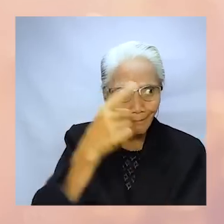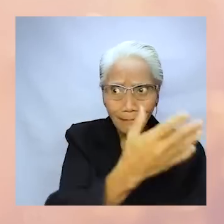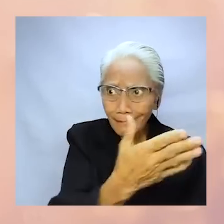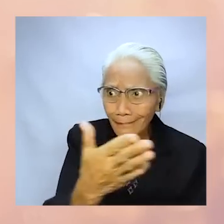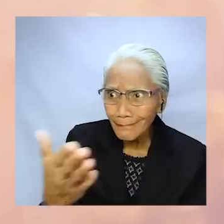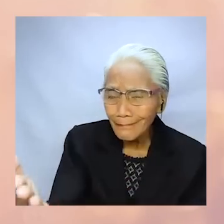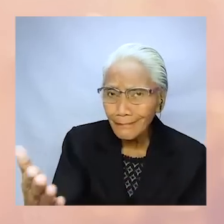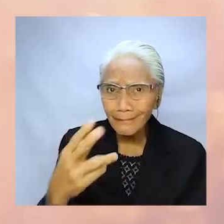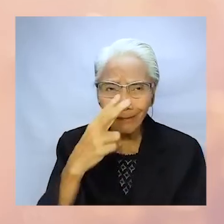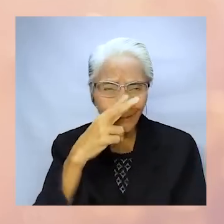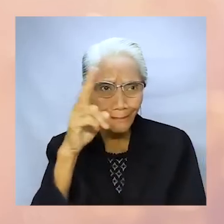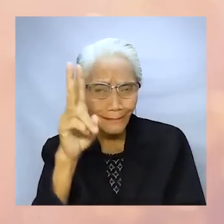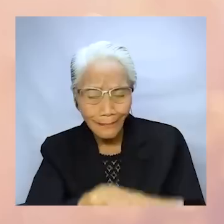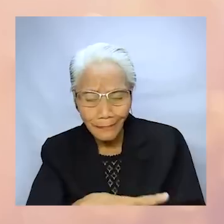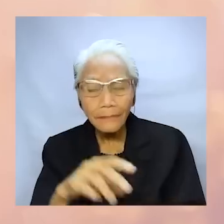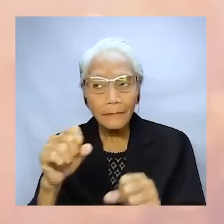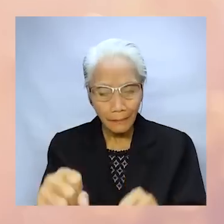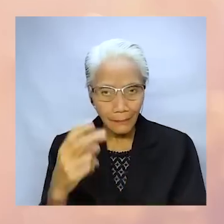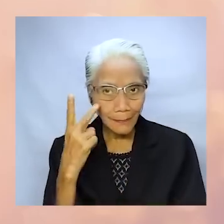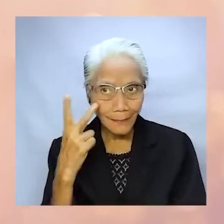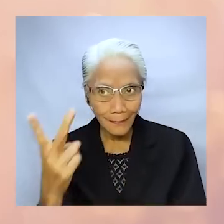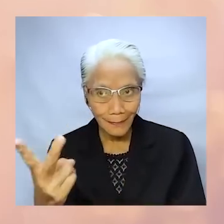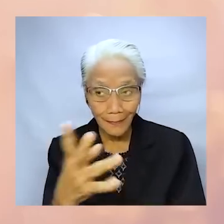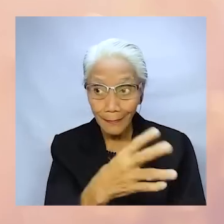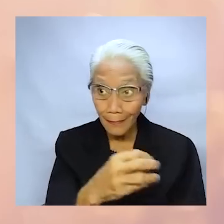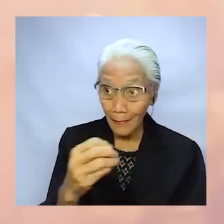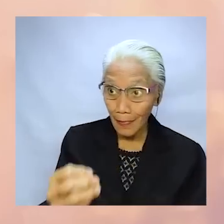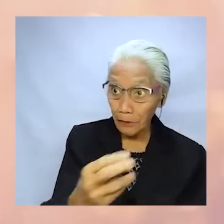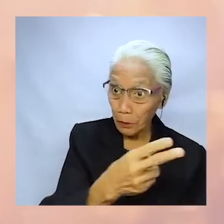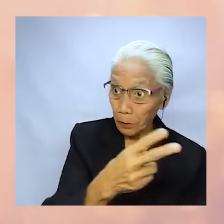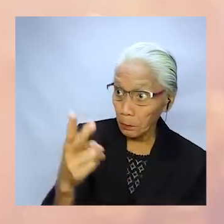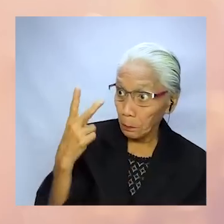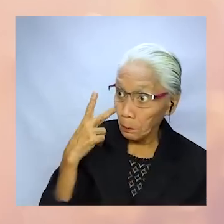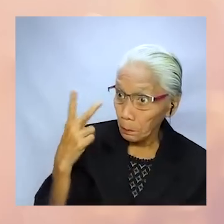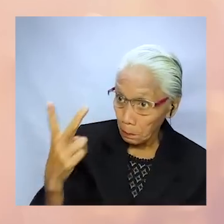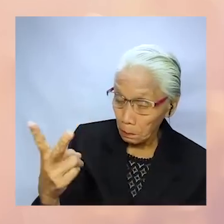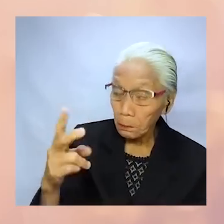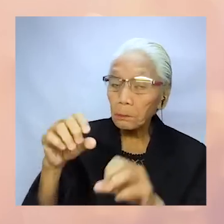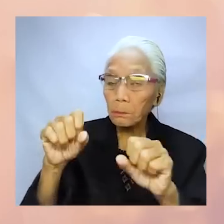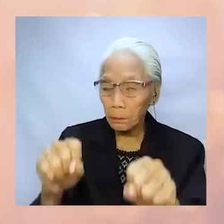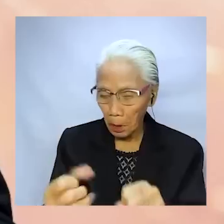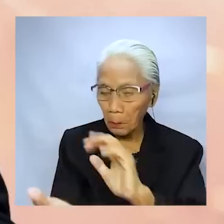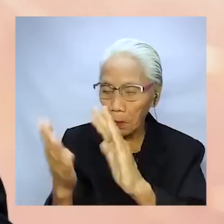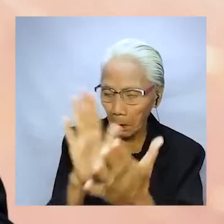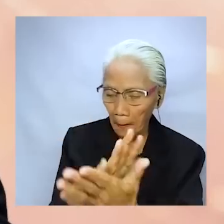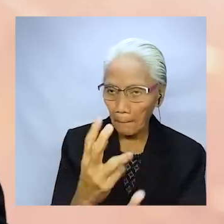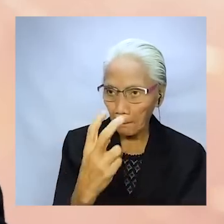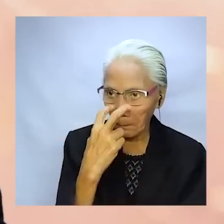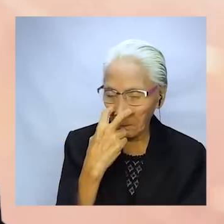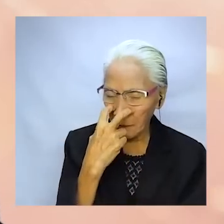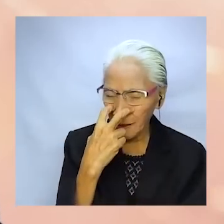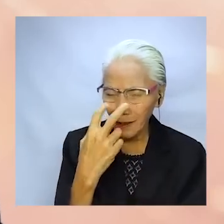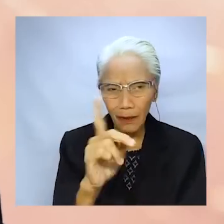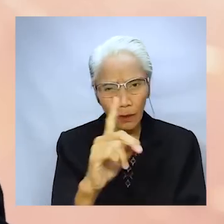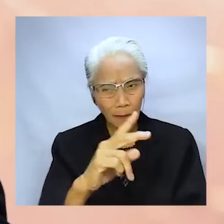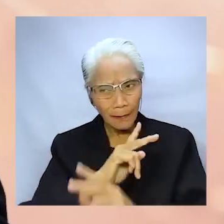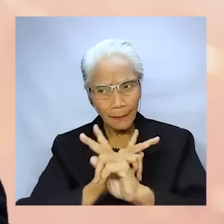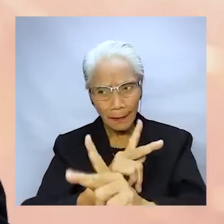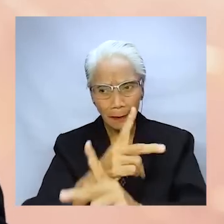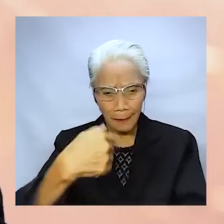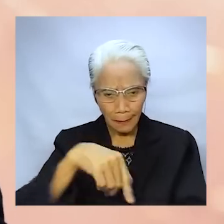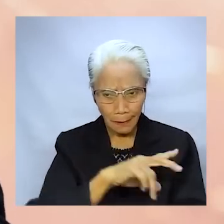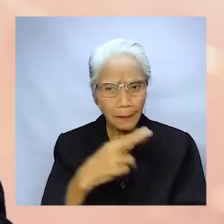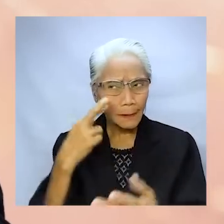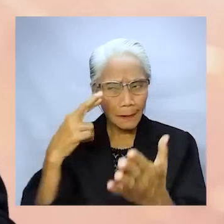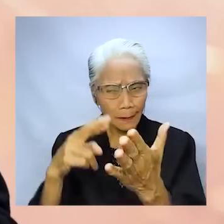see might see, and those who do see might become blind." What prevents us from